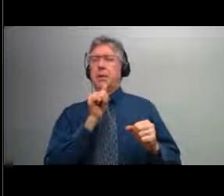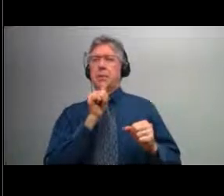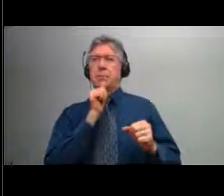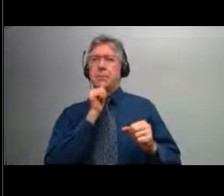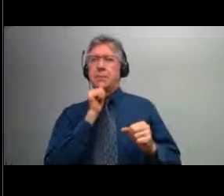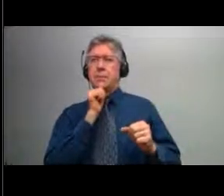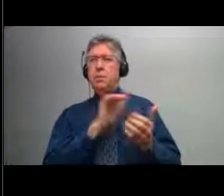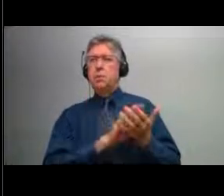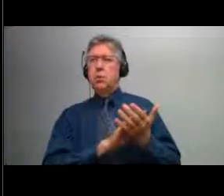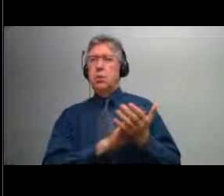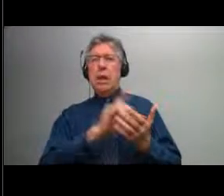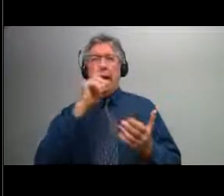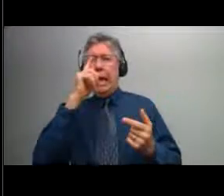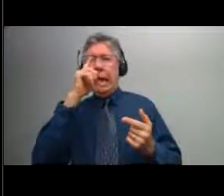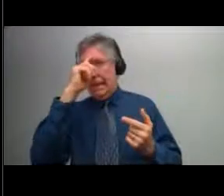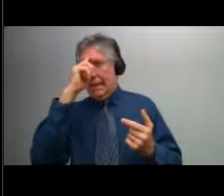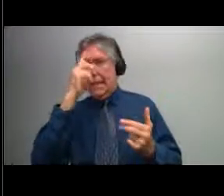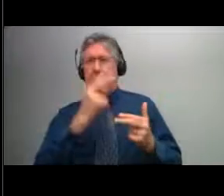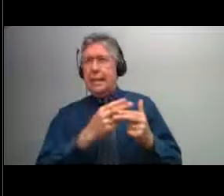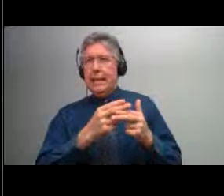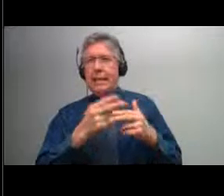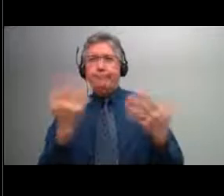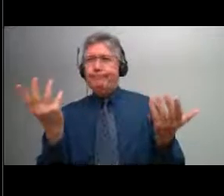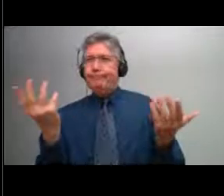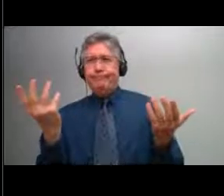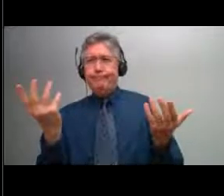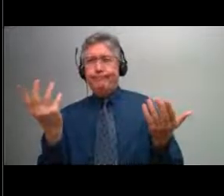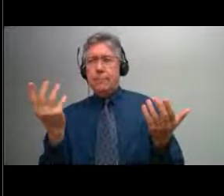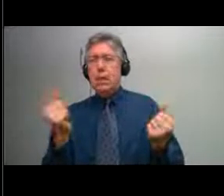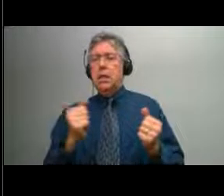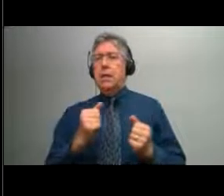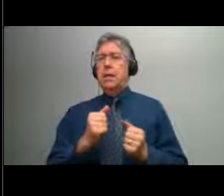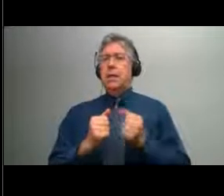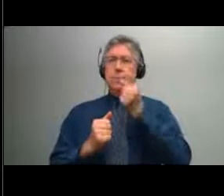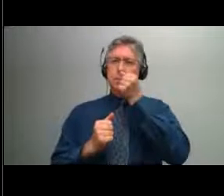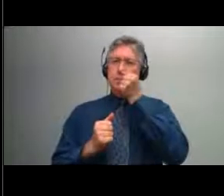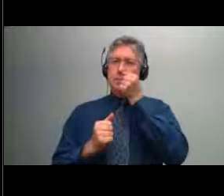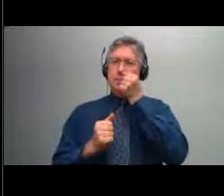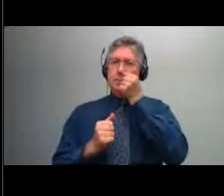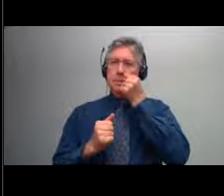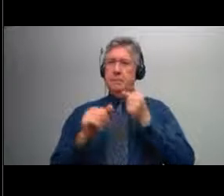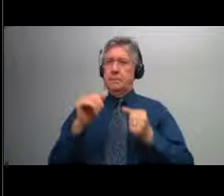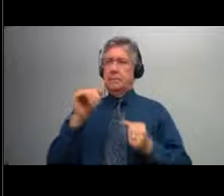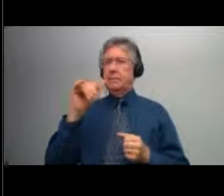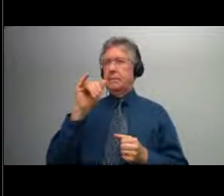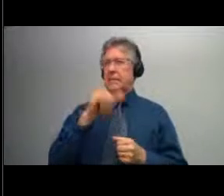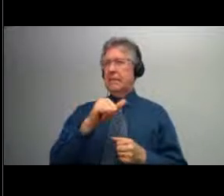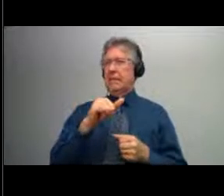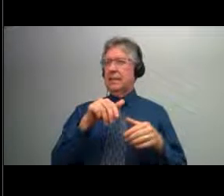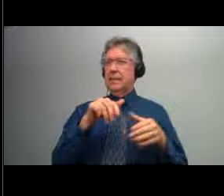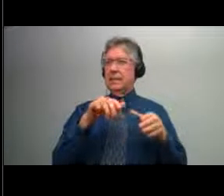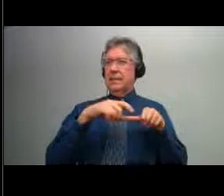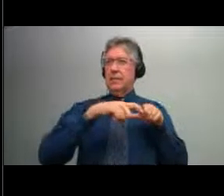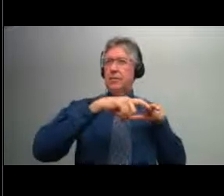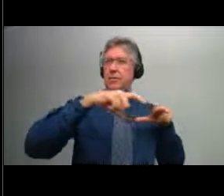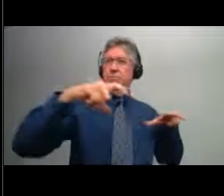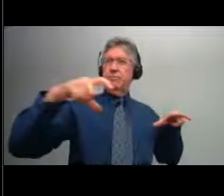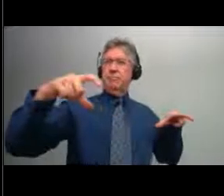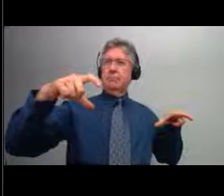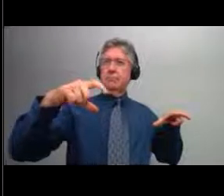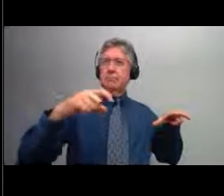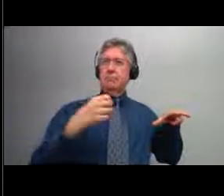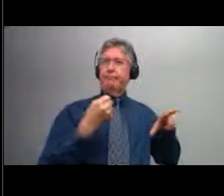what the name of that school is, but I think that there is a school contained within that building that we